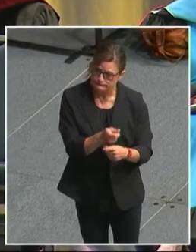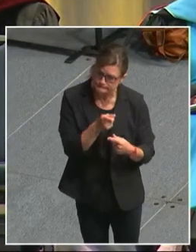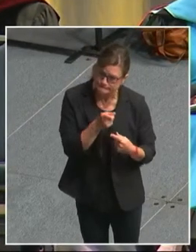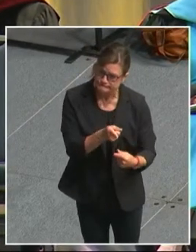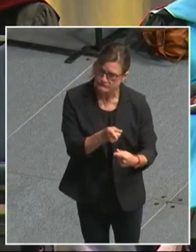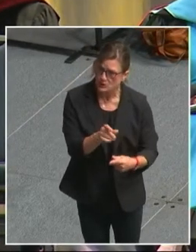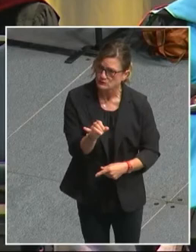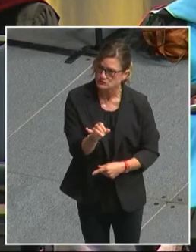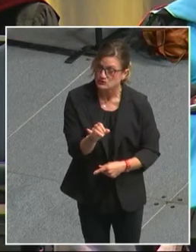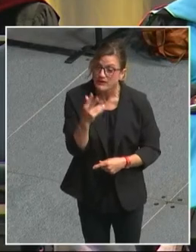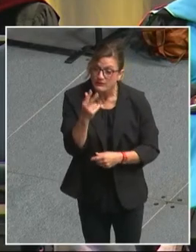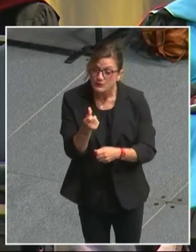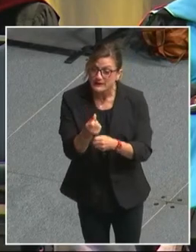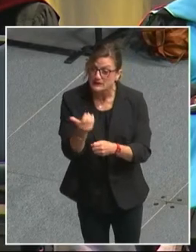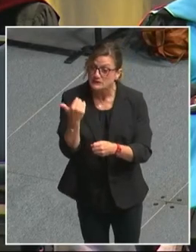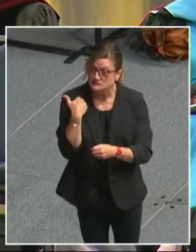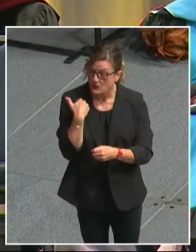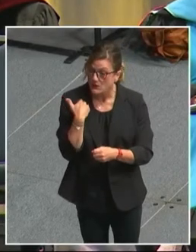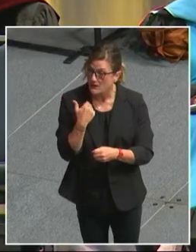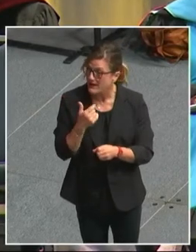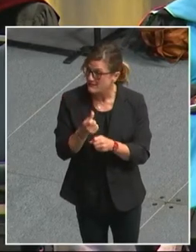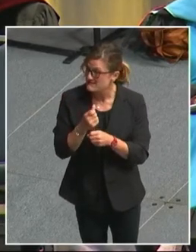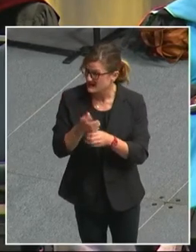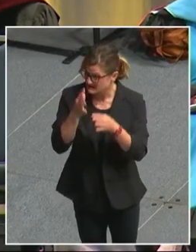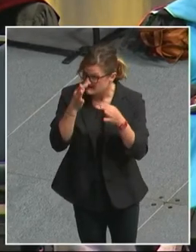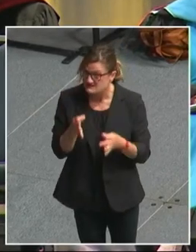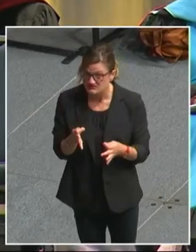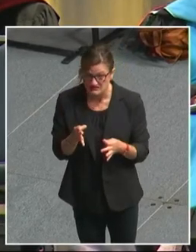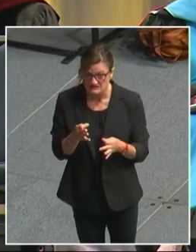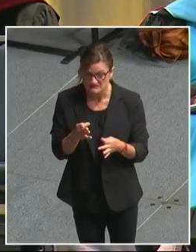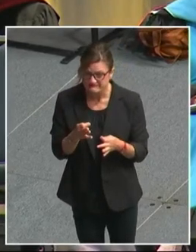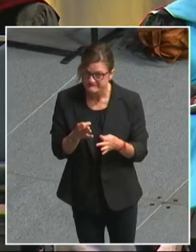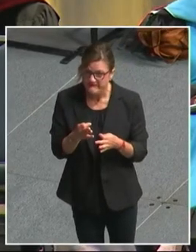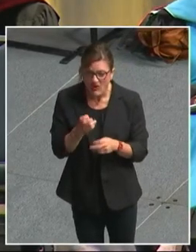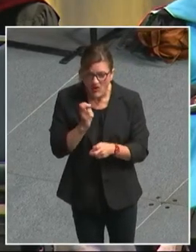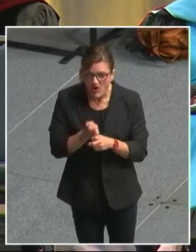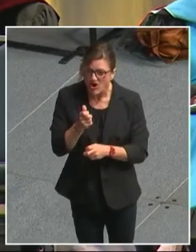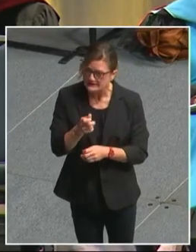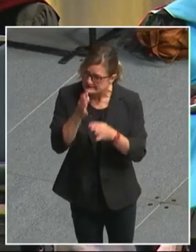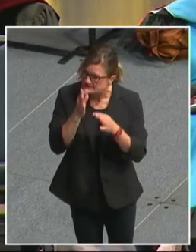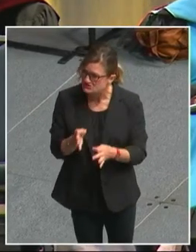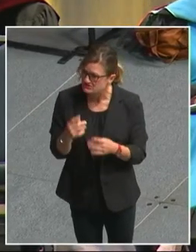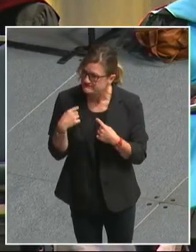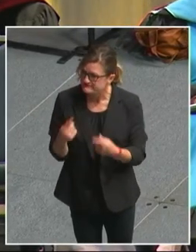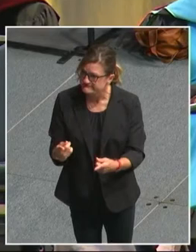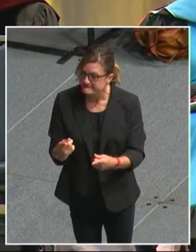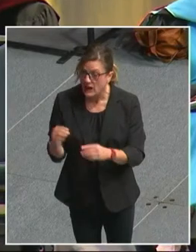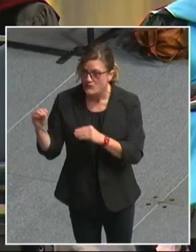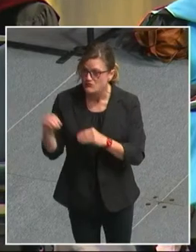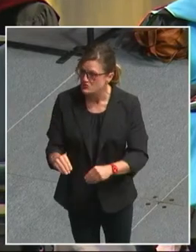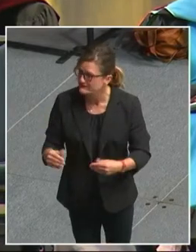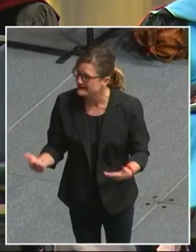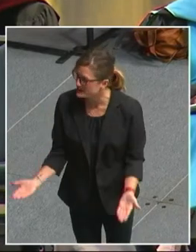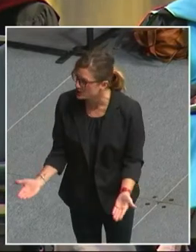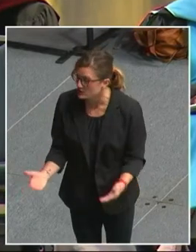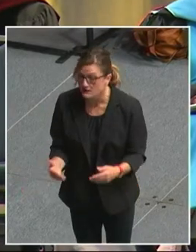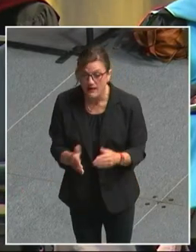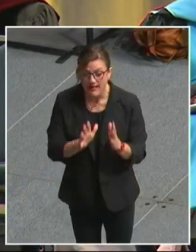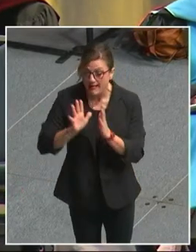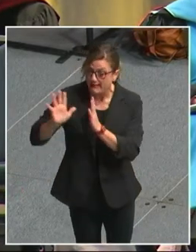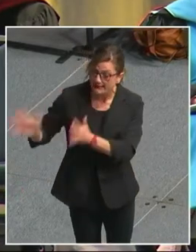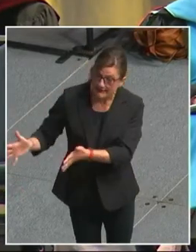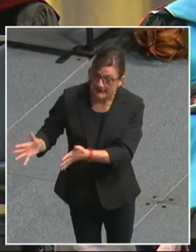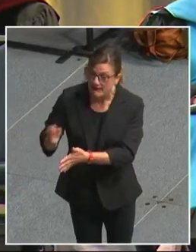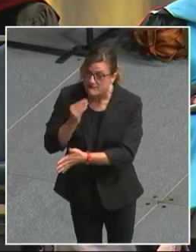ago, I made the hardest decision of my life and moved here, leaving everything behind to pursue